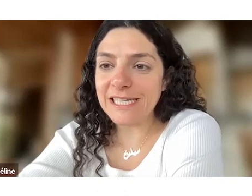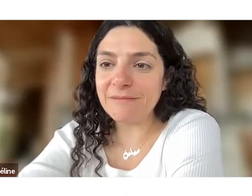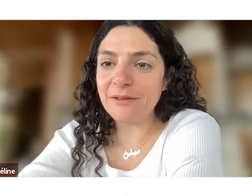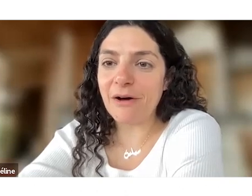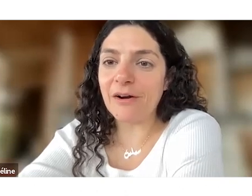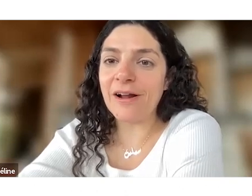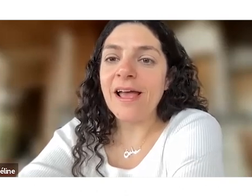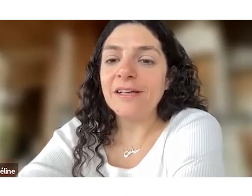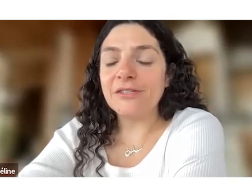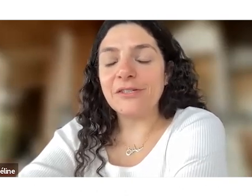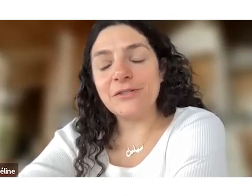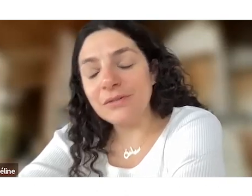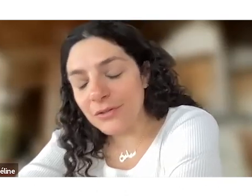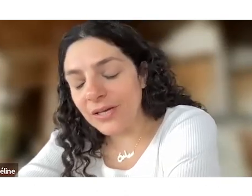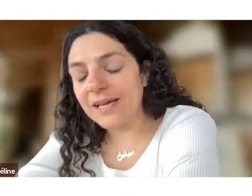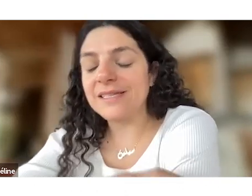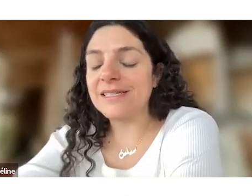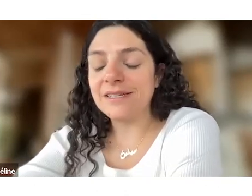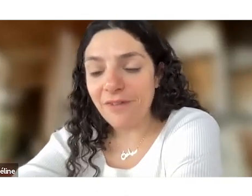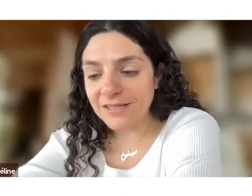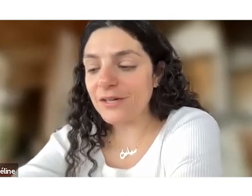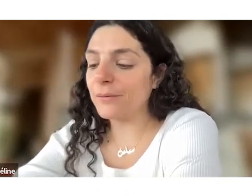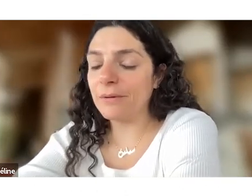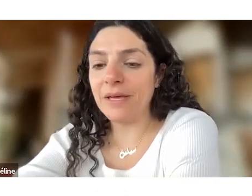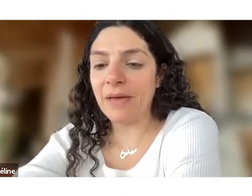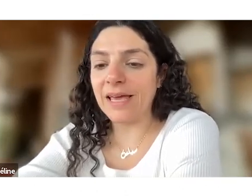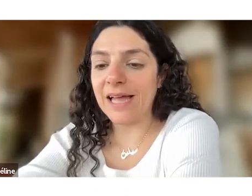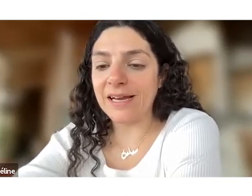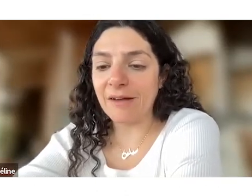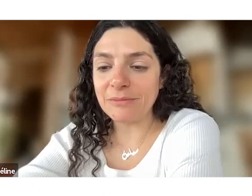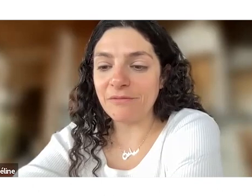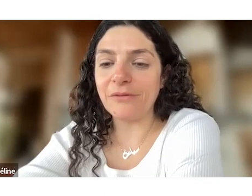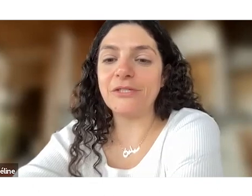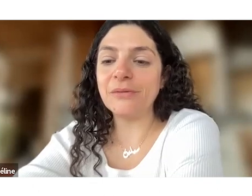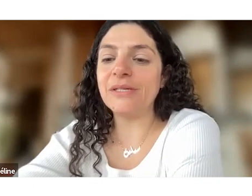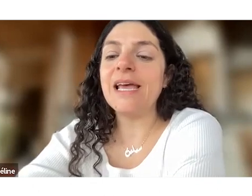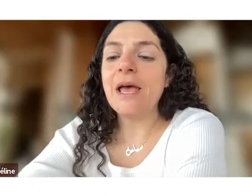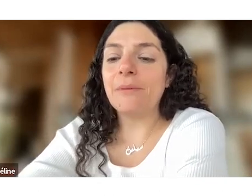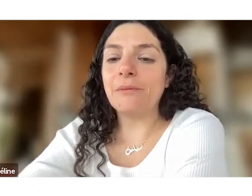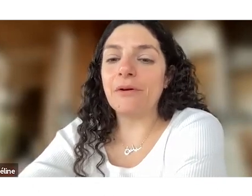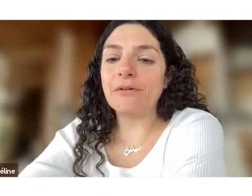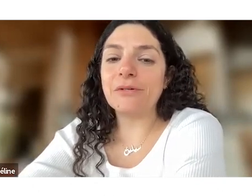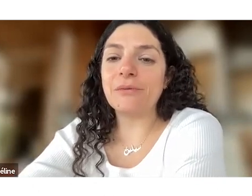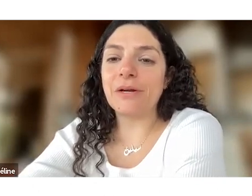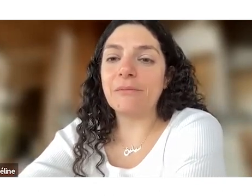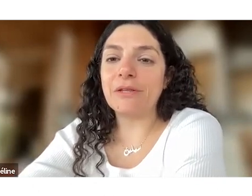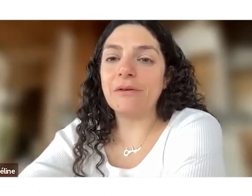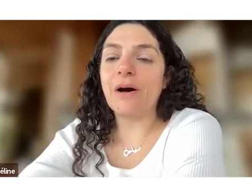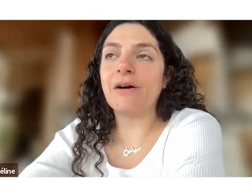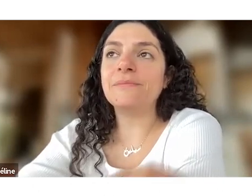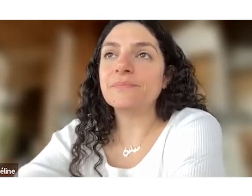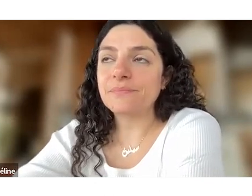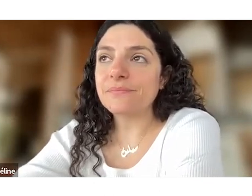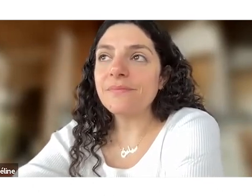Factory team. You are soon joining us as an advisor. We will be making that announcement very soon, but we are also working with